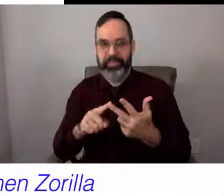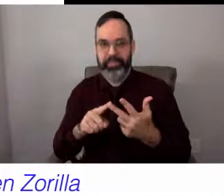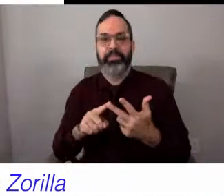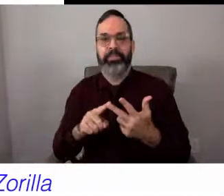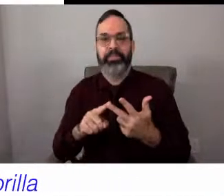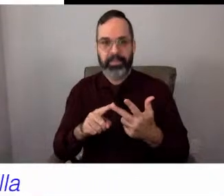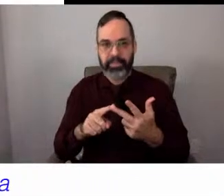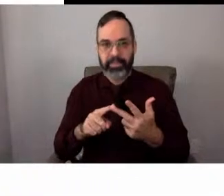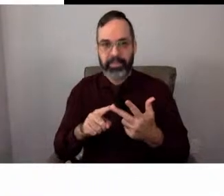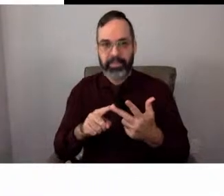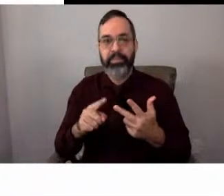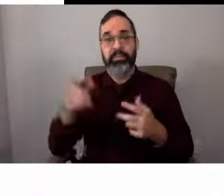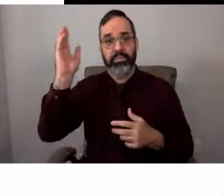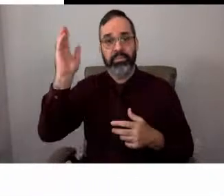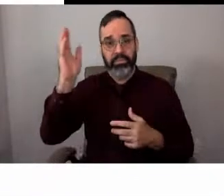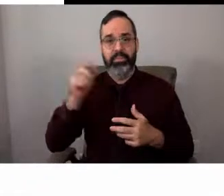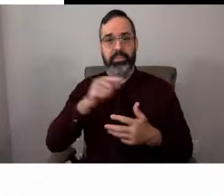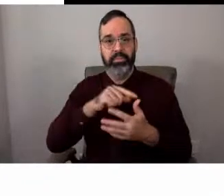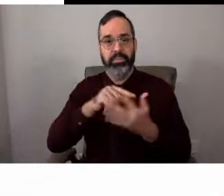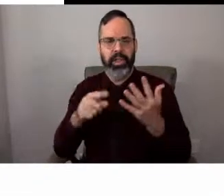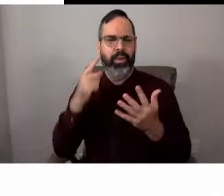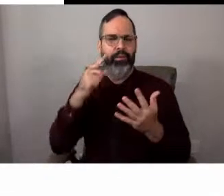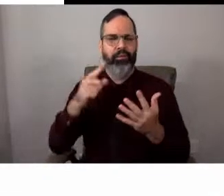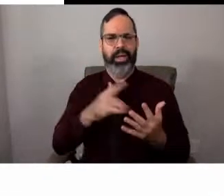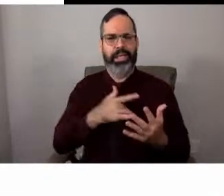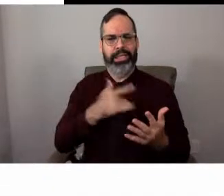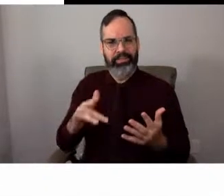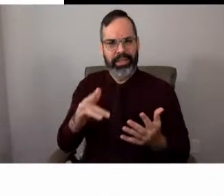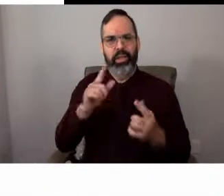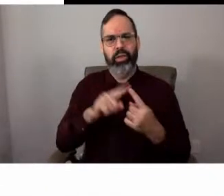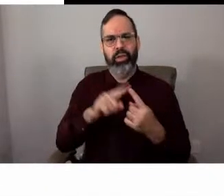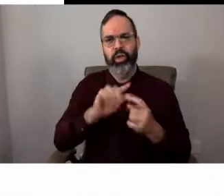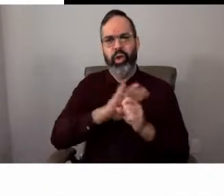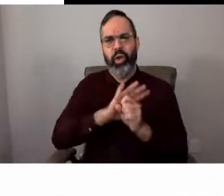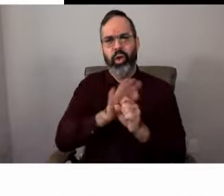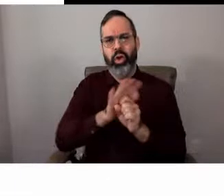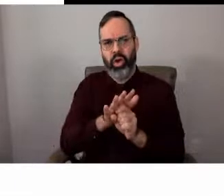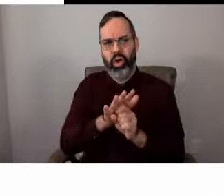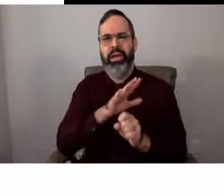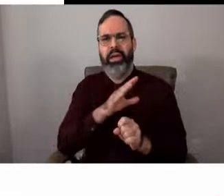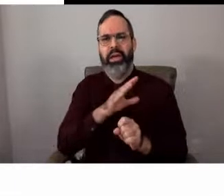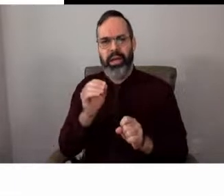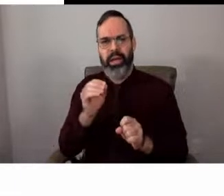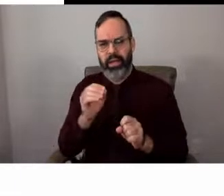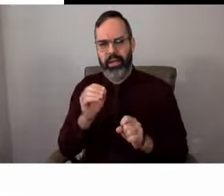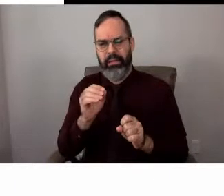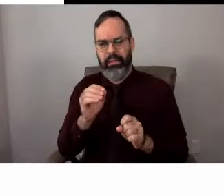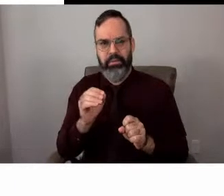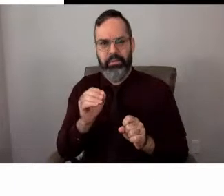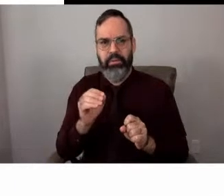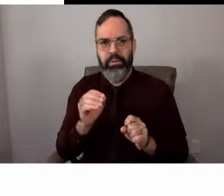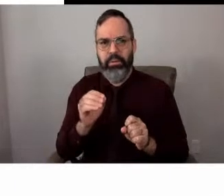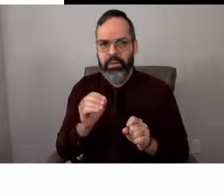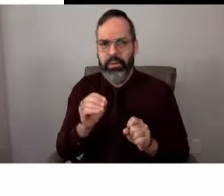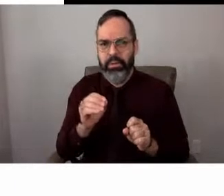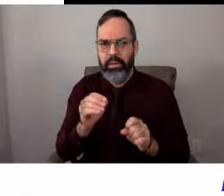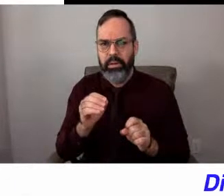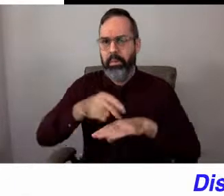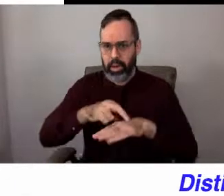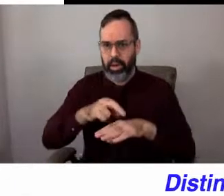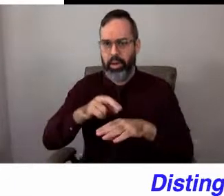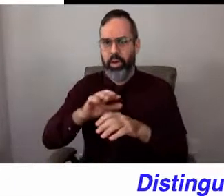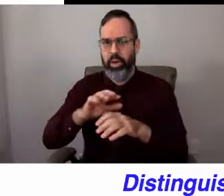genetic susceptibility to COVID and pandemic-associated stressors, Puerto Rico COVID